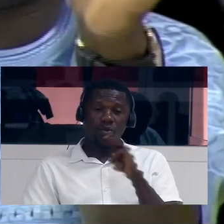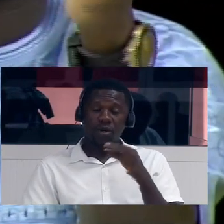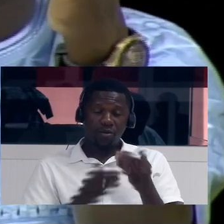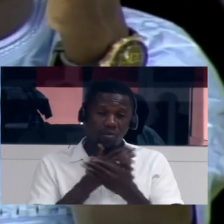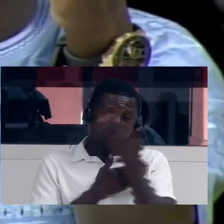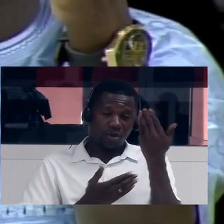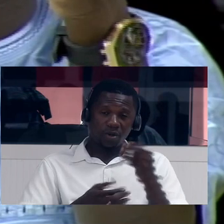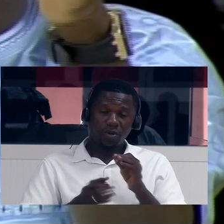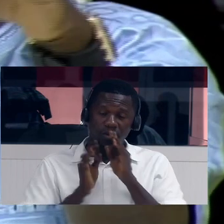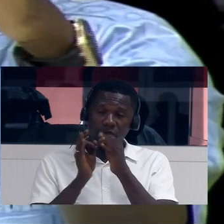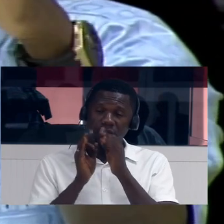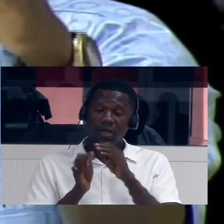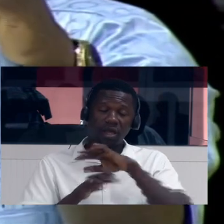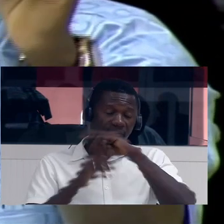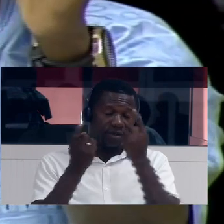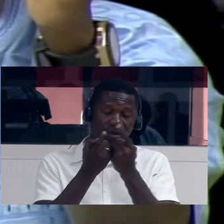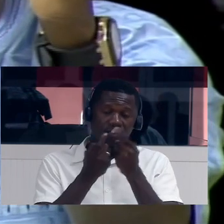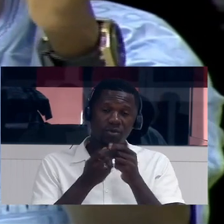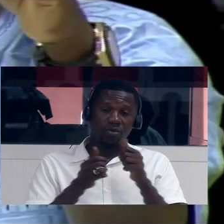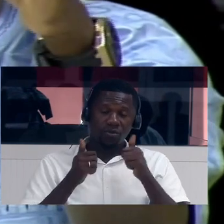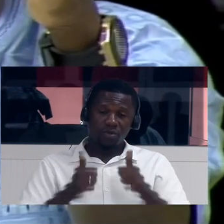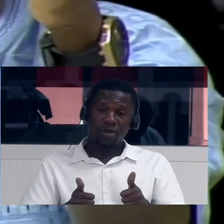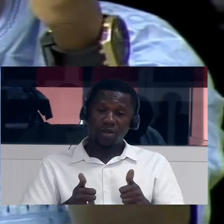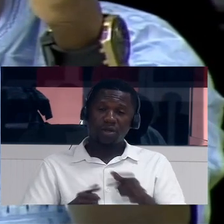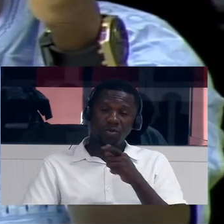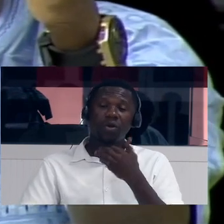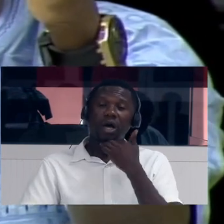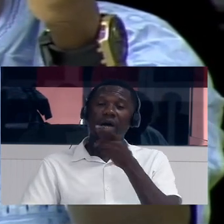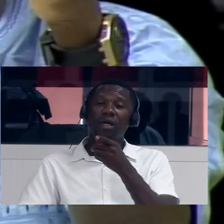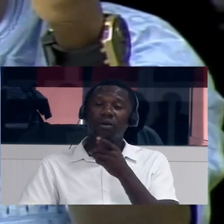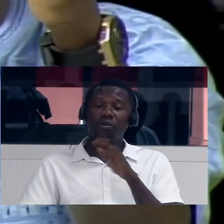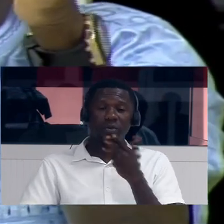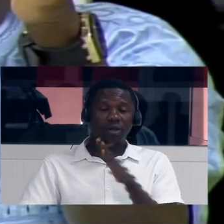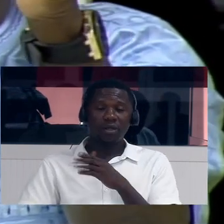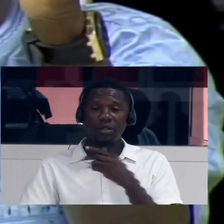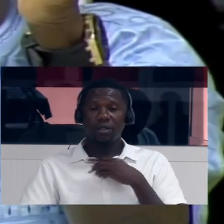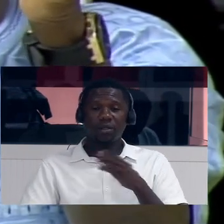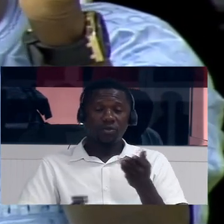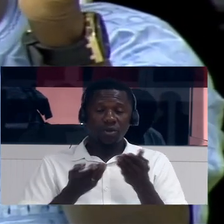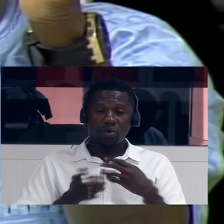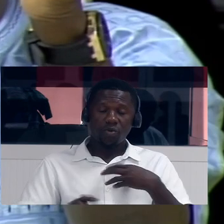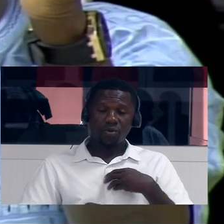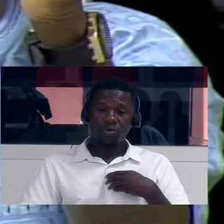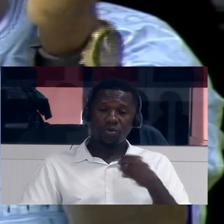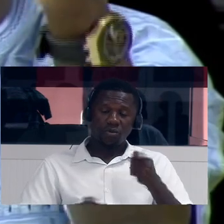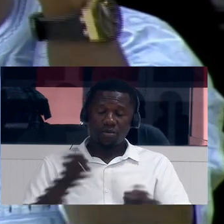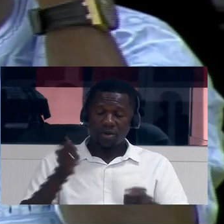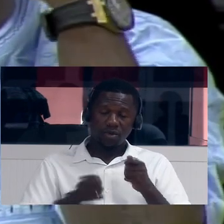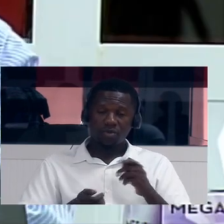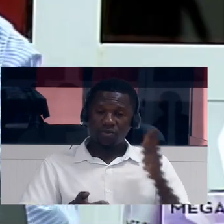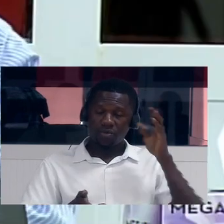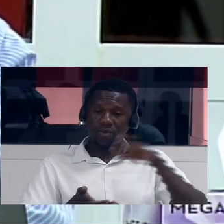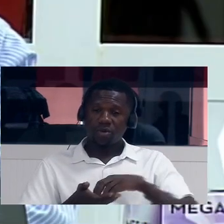calm. Did you ask whether the students want to march to Banjul to see the vice